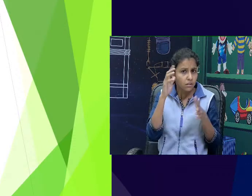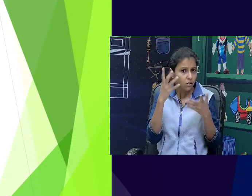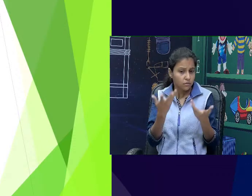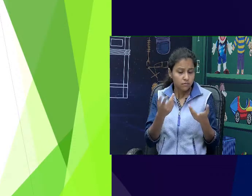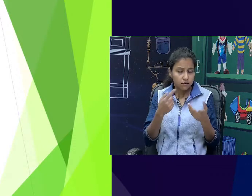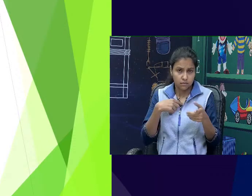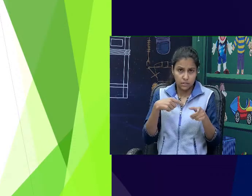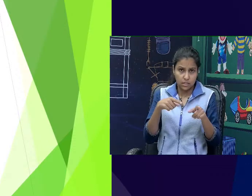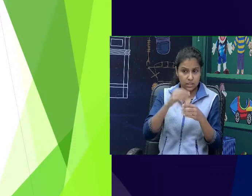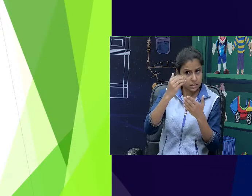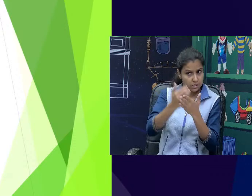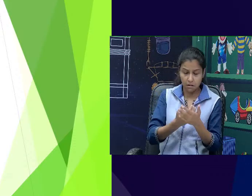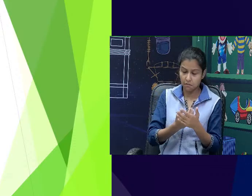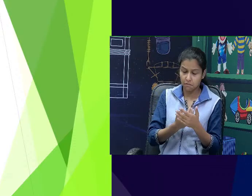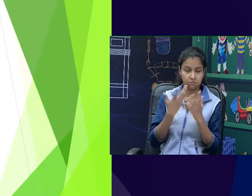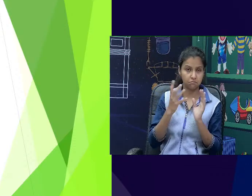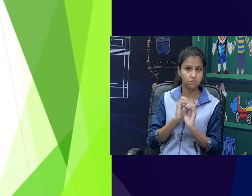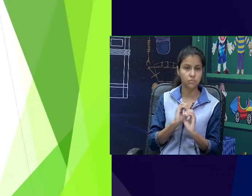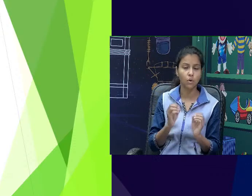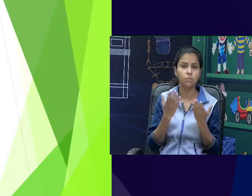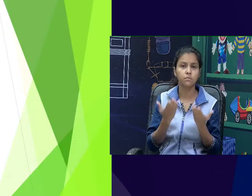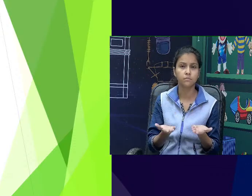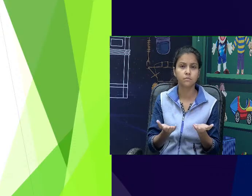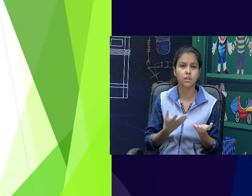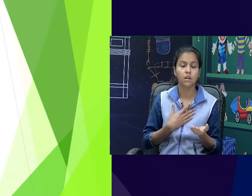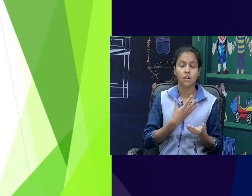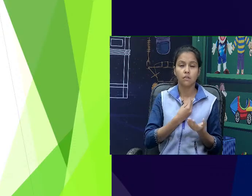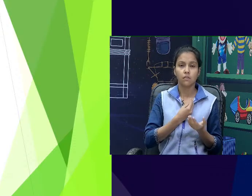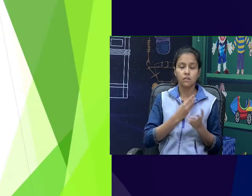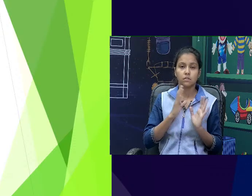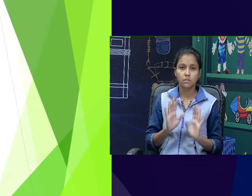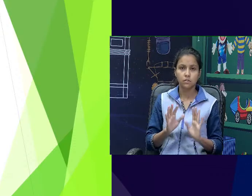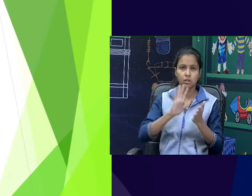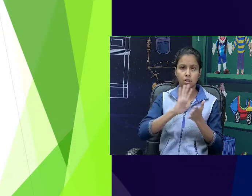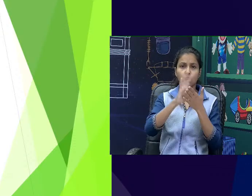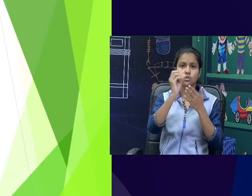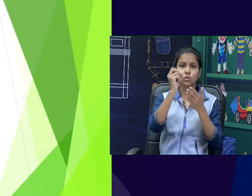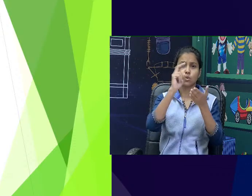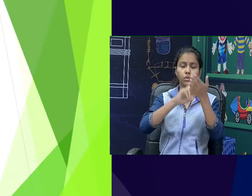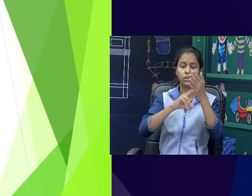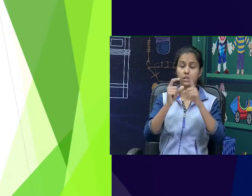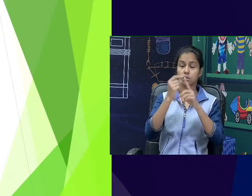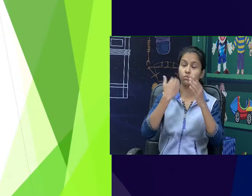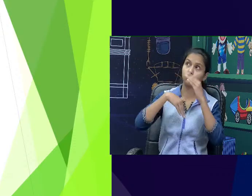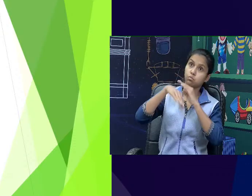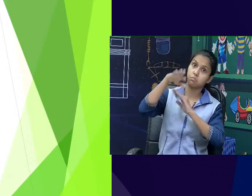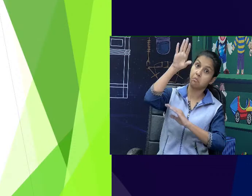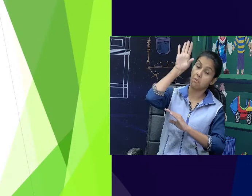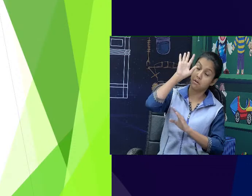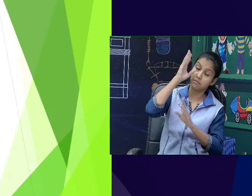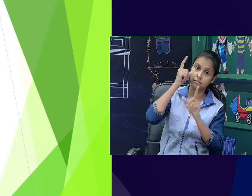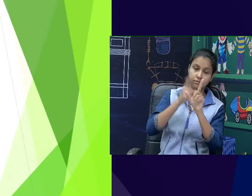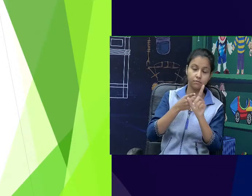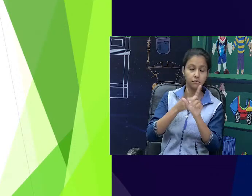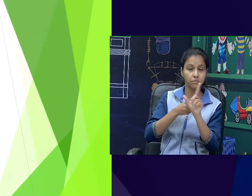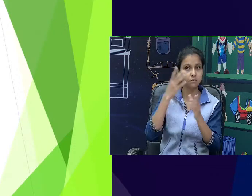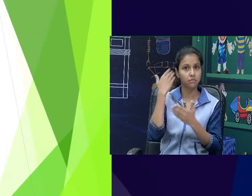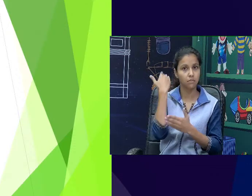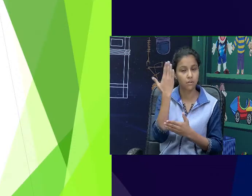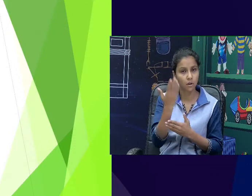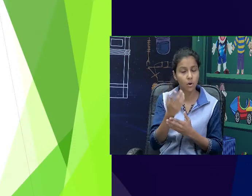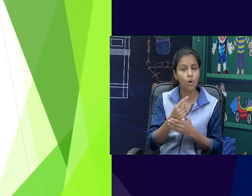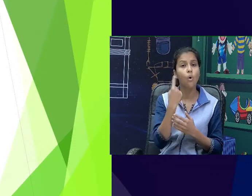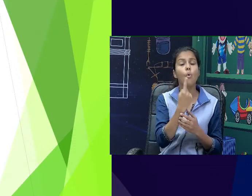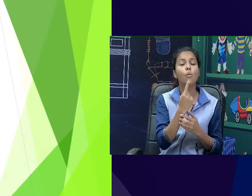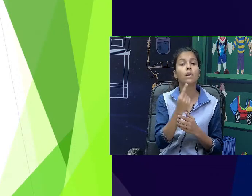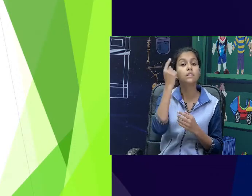one can save him now. And that fear had haunted him for so many years that once he was inside the water, only